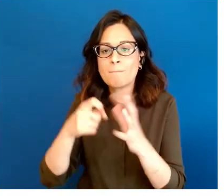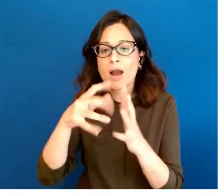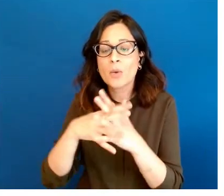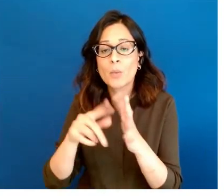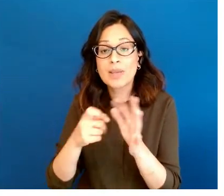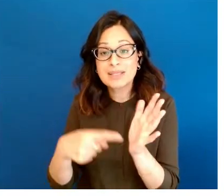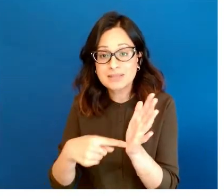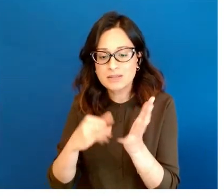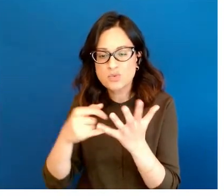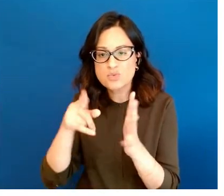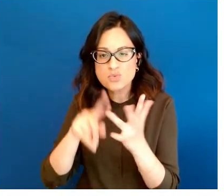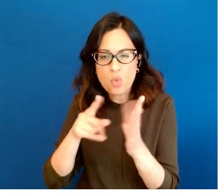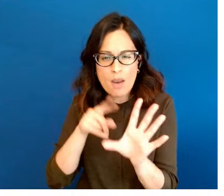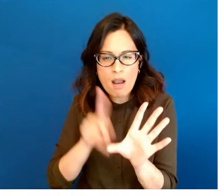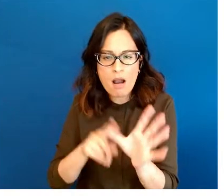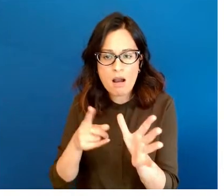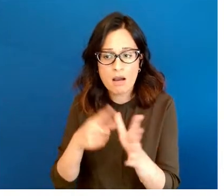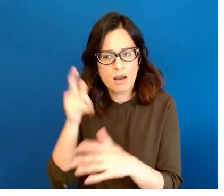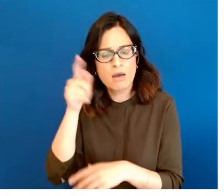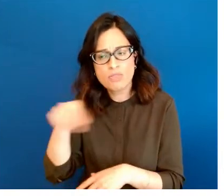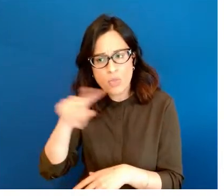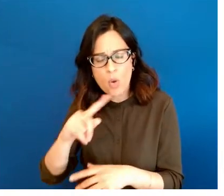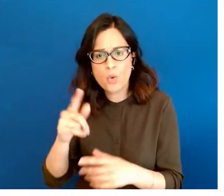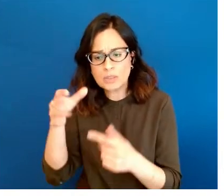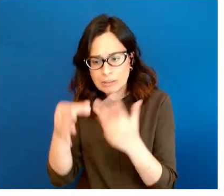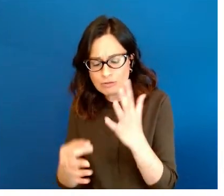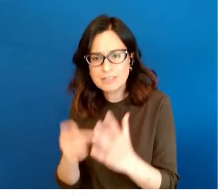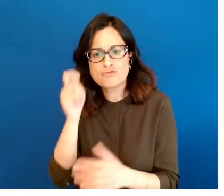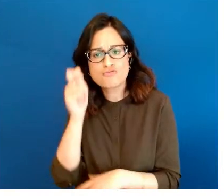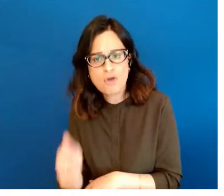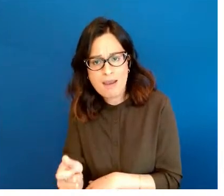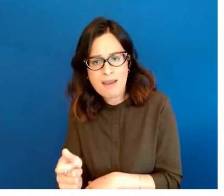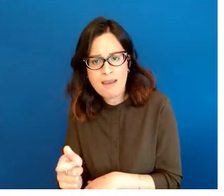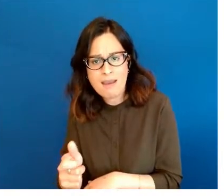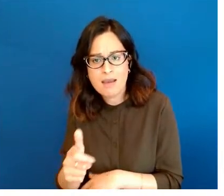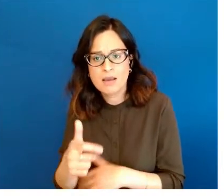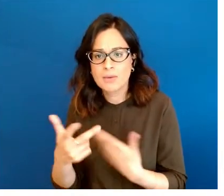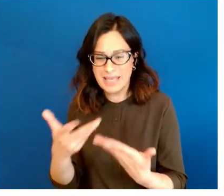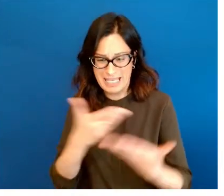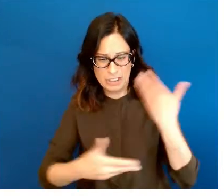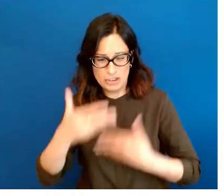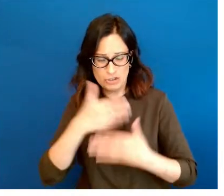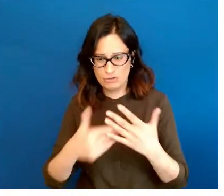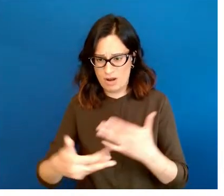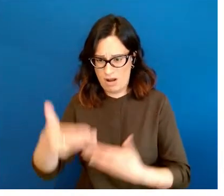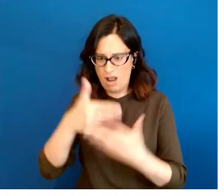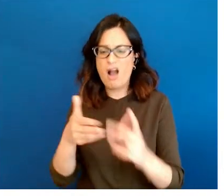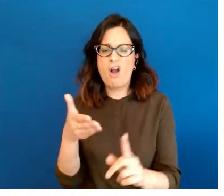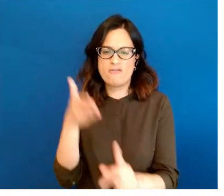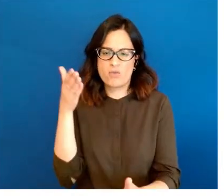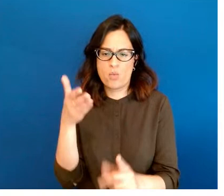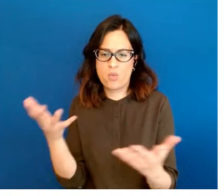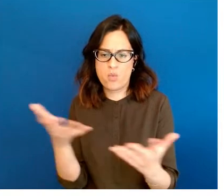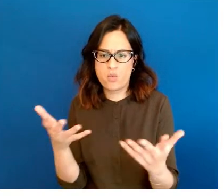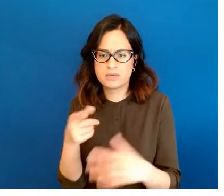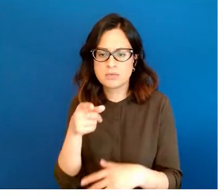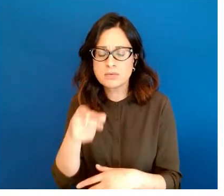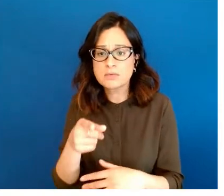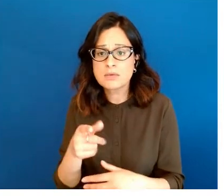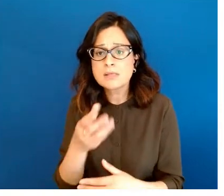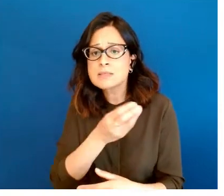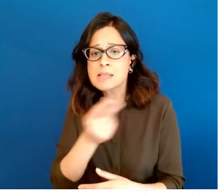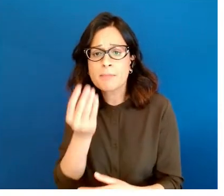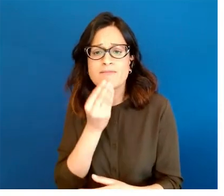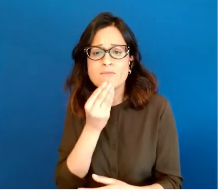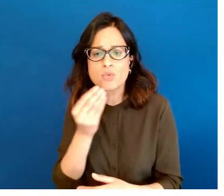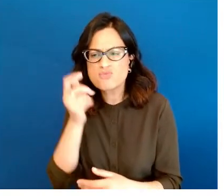rare, and in most patients, actually, the history of food allergy is pretty obvious. For rarer foods, you will sometimes find,